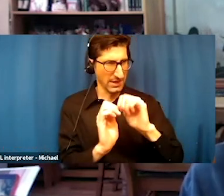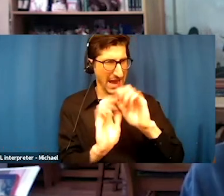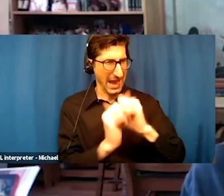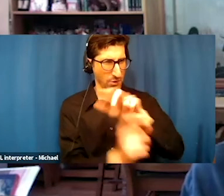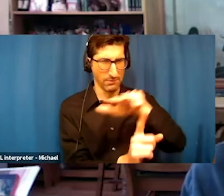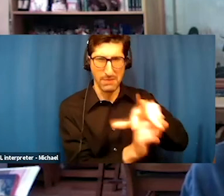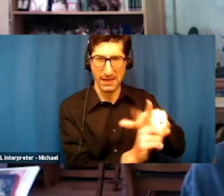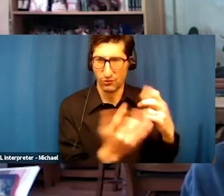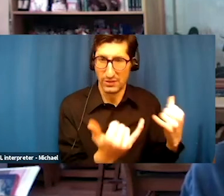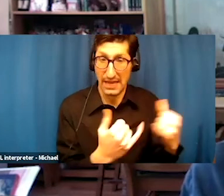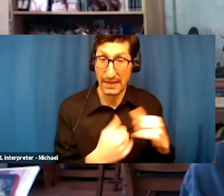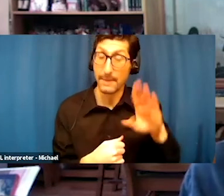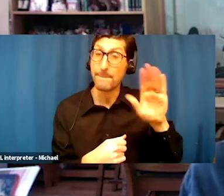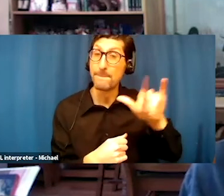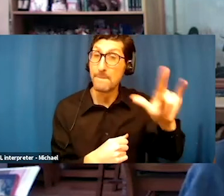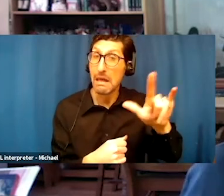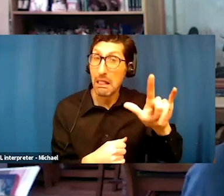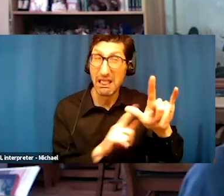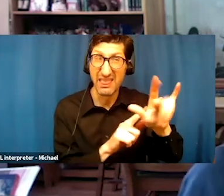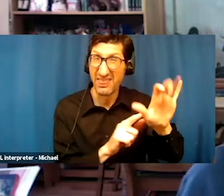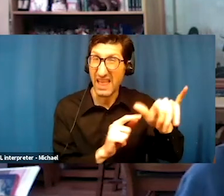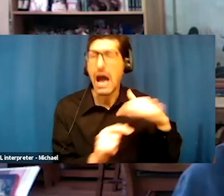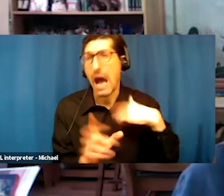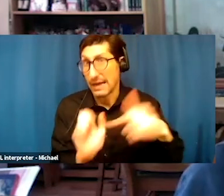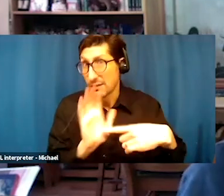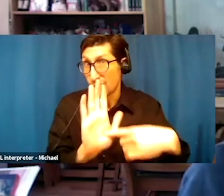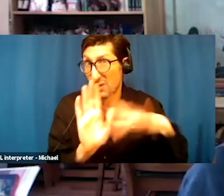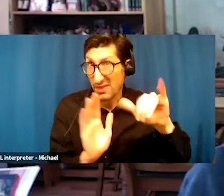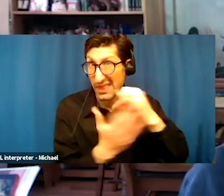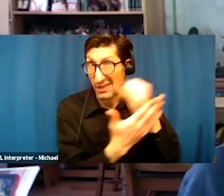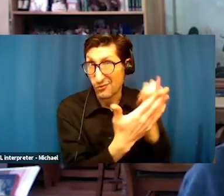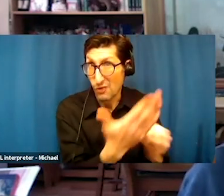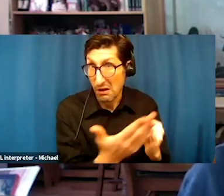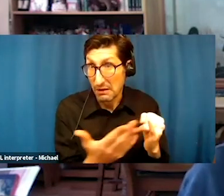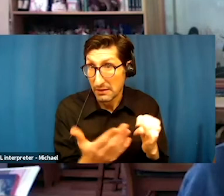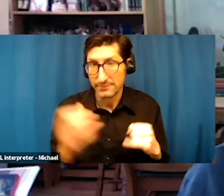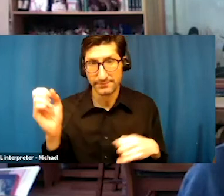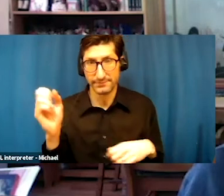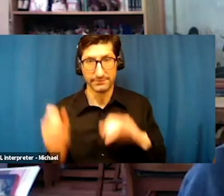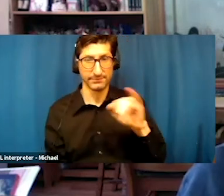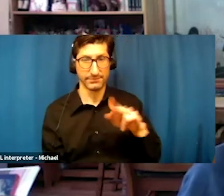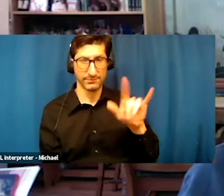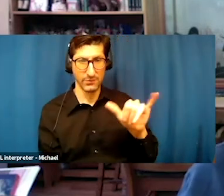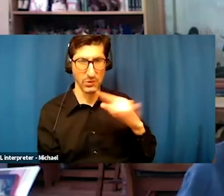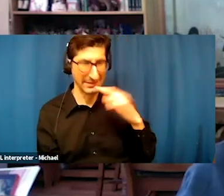image. Uh, please. Yeah. Okay. Excuse me. Losing my voice.